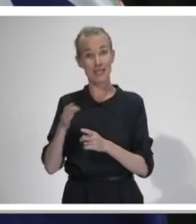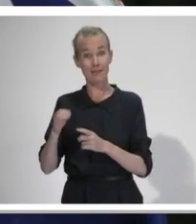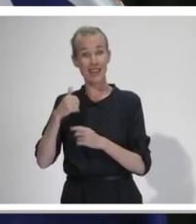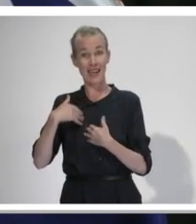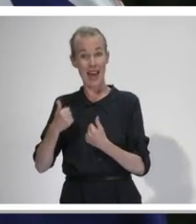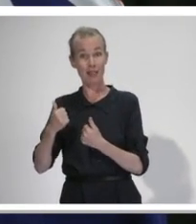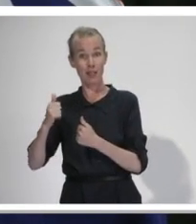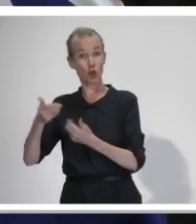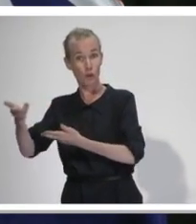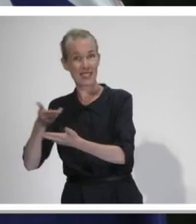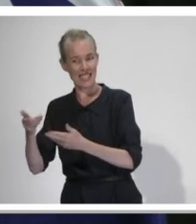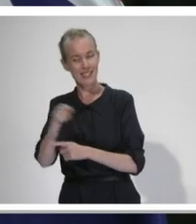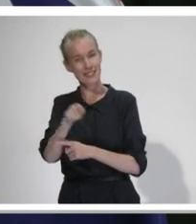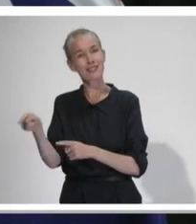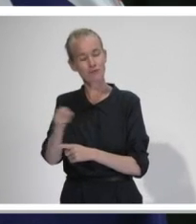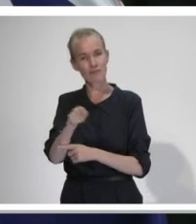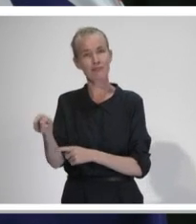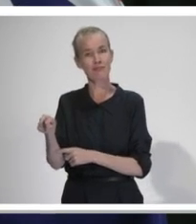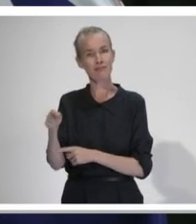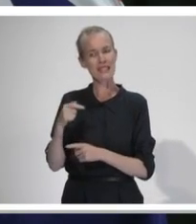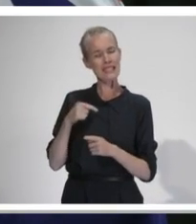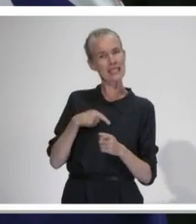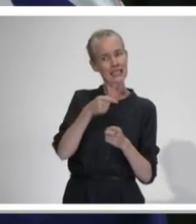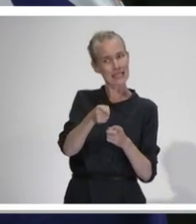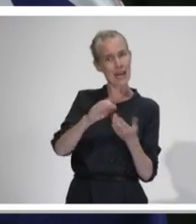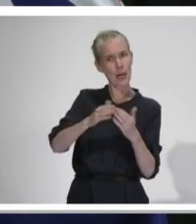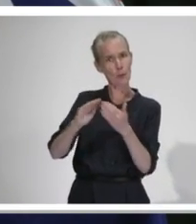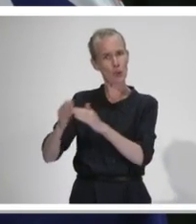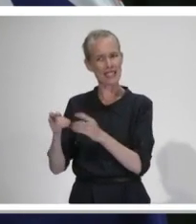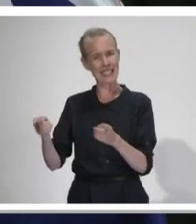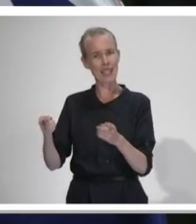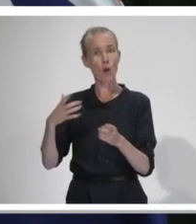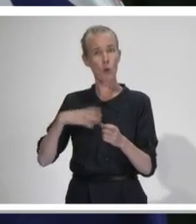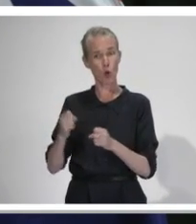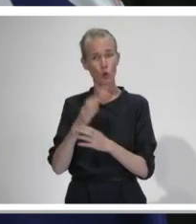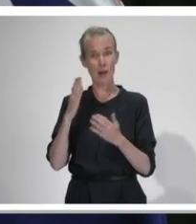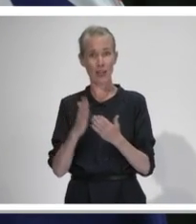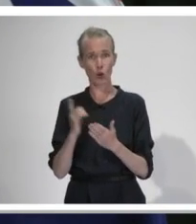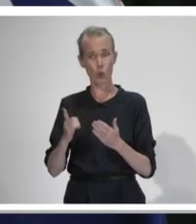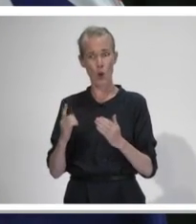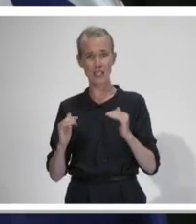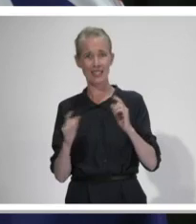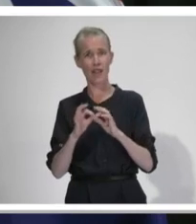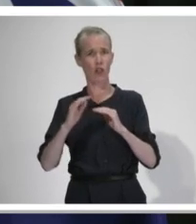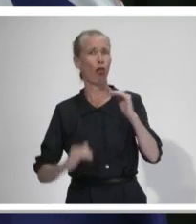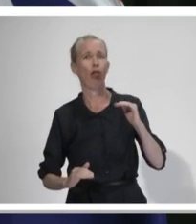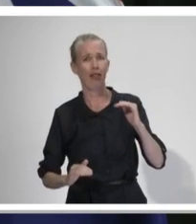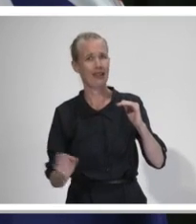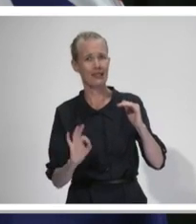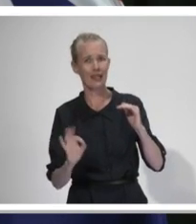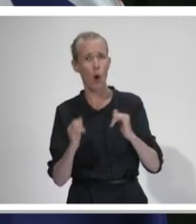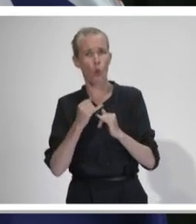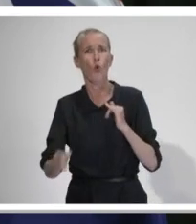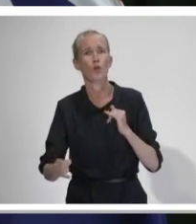population groups, we know that we have to work extra hard to make sure we don't allow those inequities to increase. So in terms of the public health response, though,